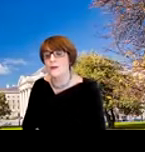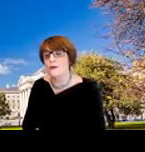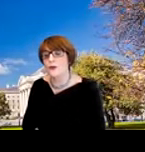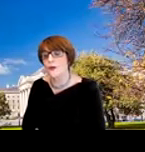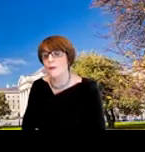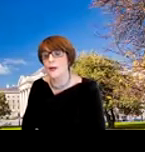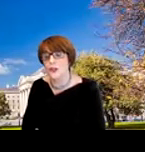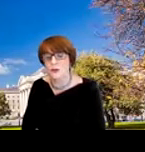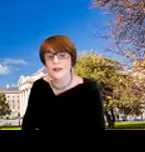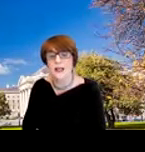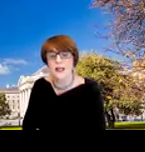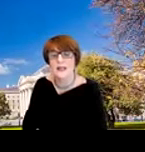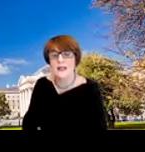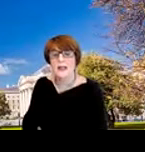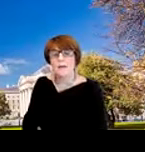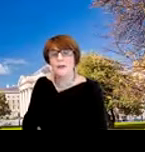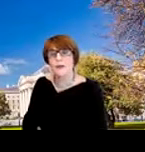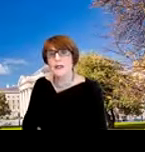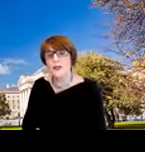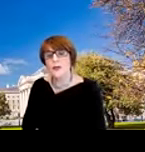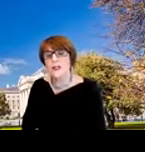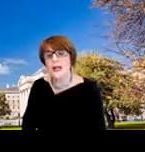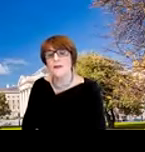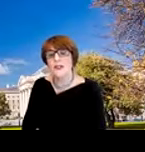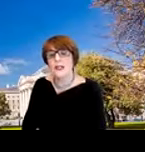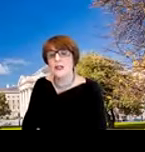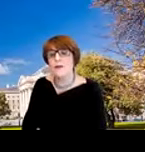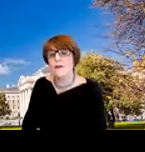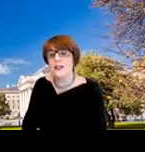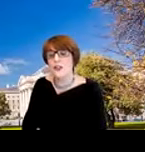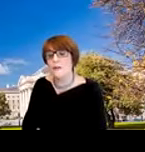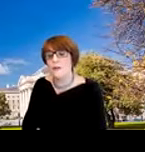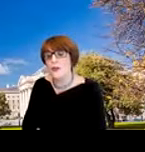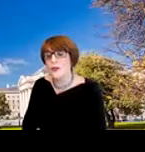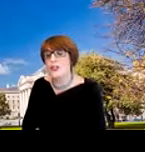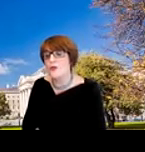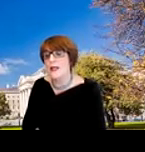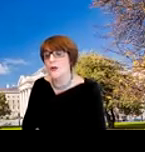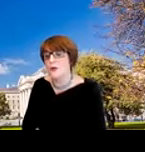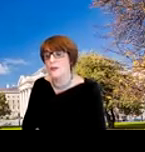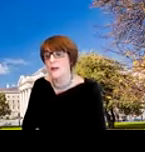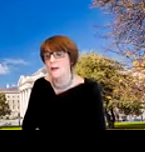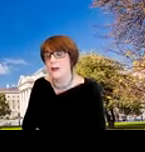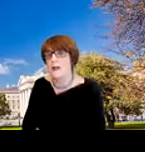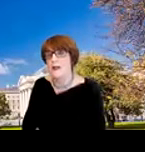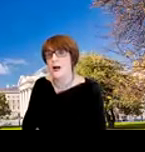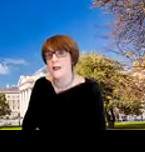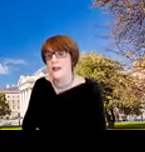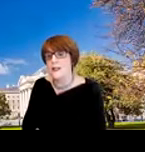versus 4.2%. But we need to understand that TILDA reflects community dwelling older